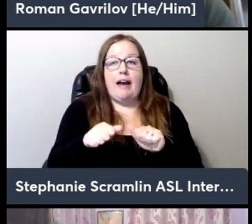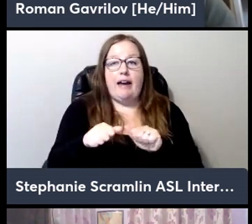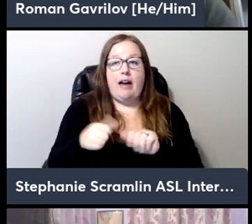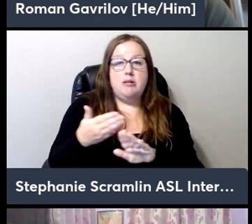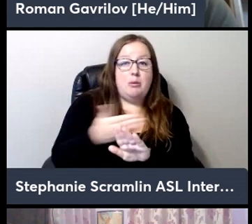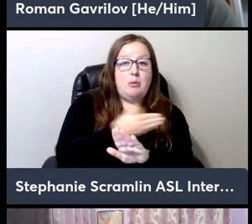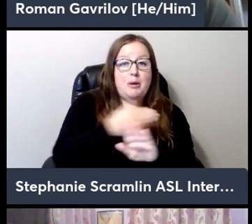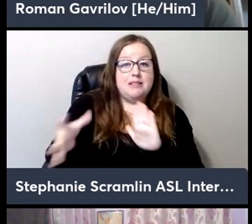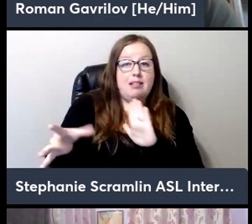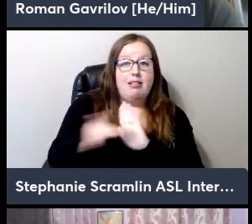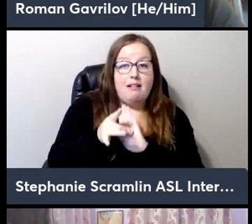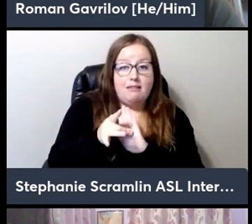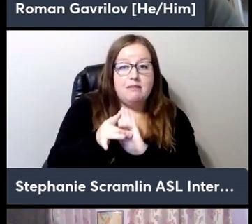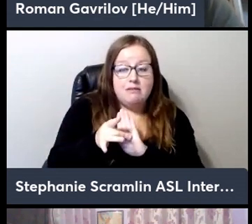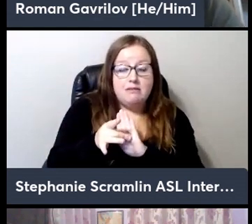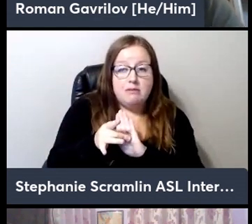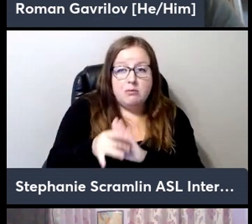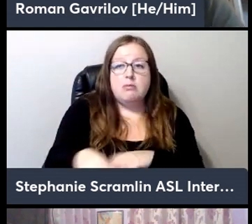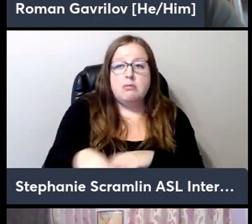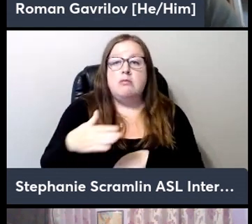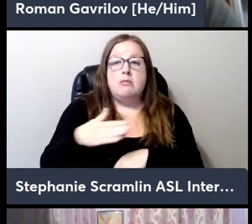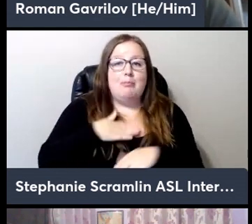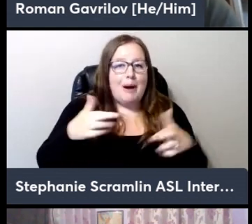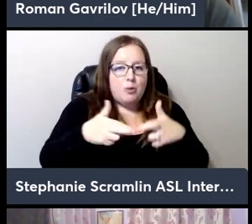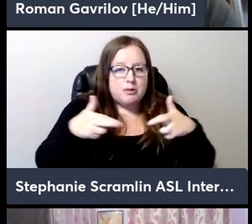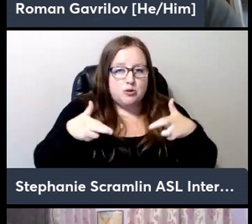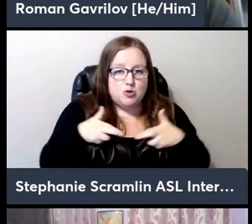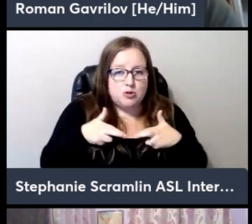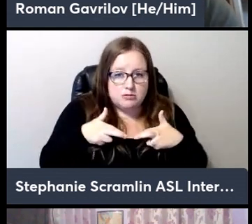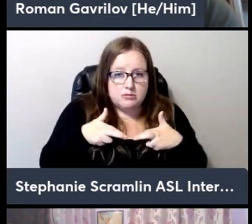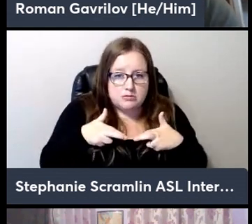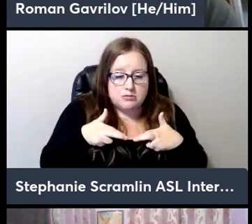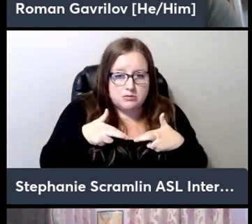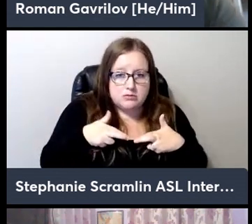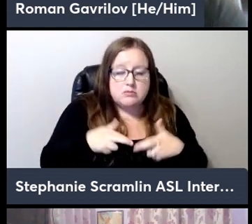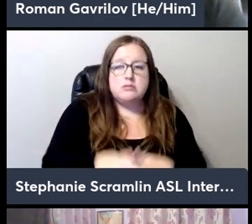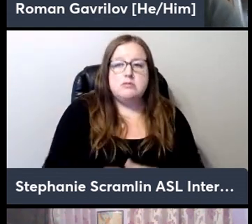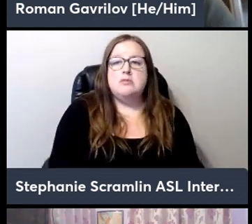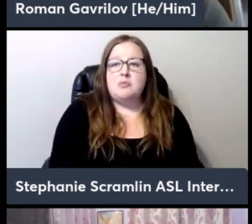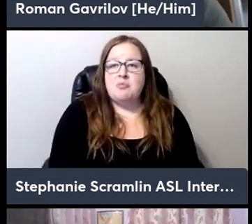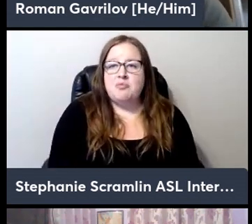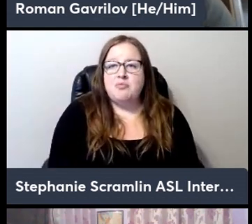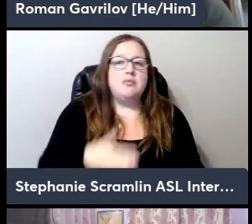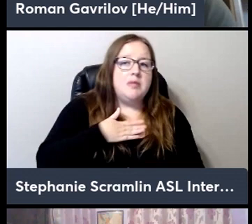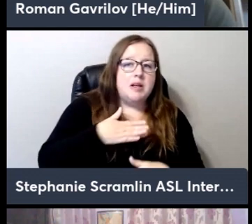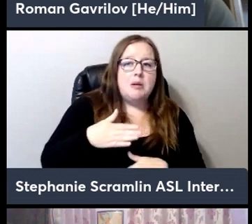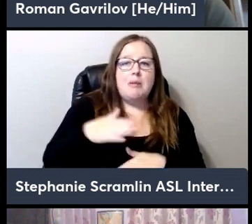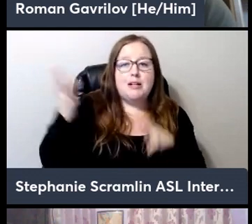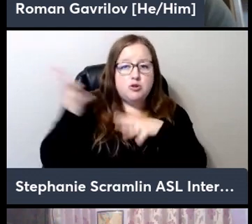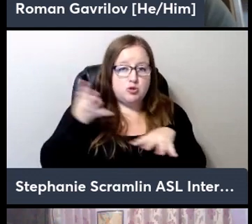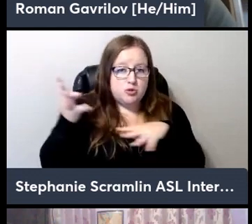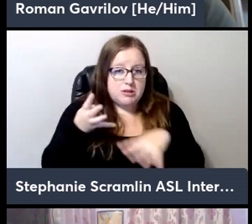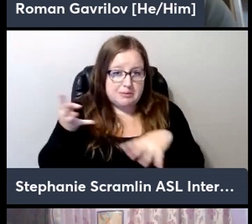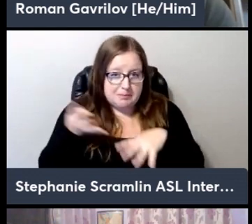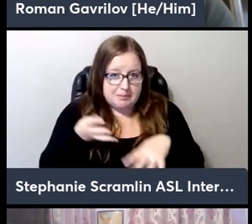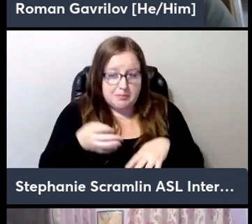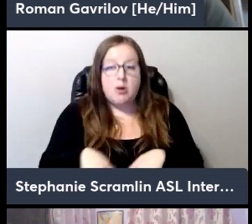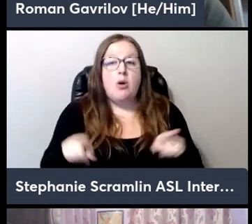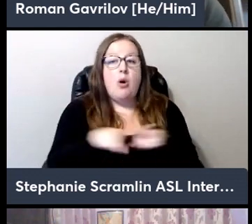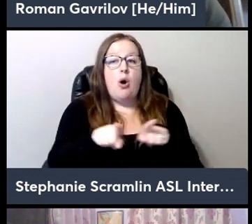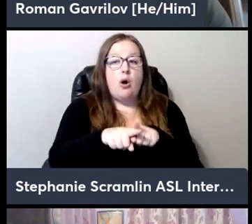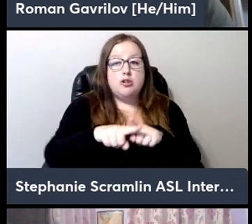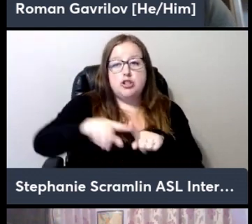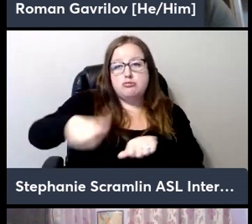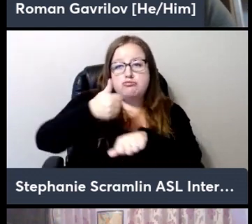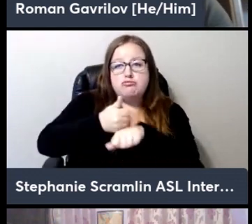pre-select my region and my stream. I can also create a template.